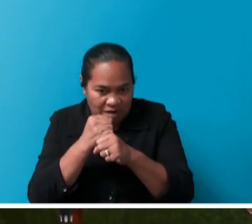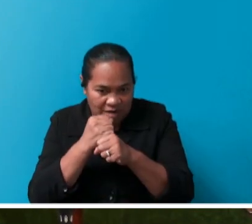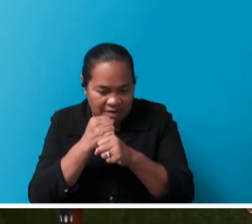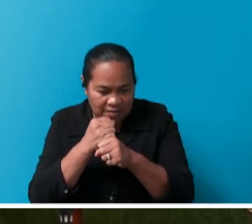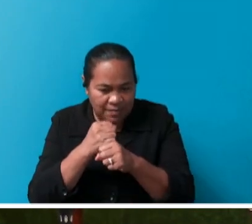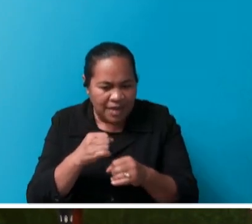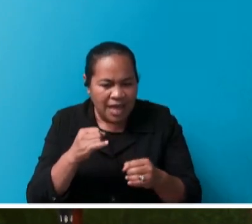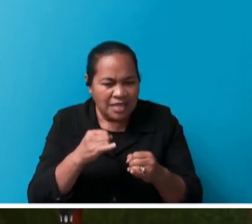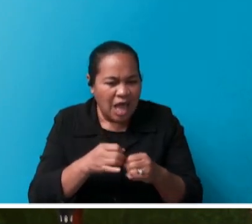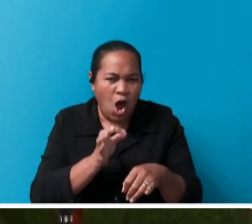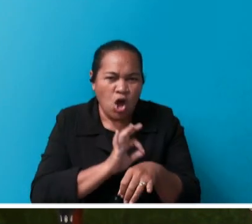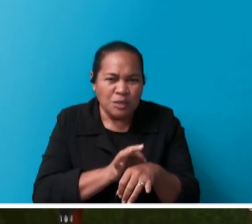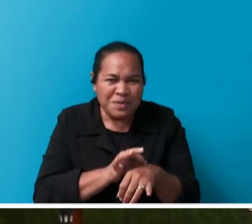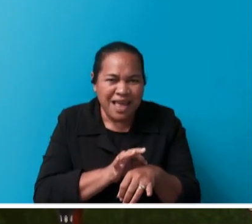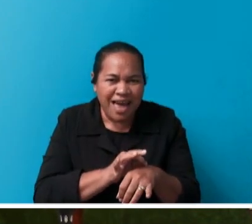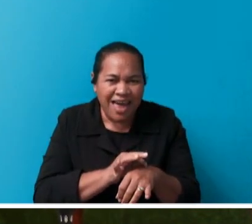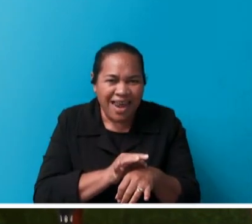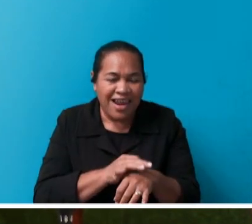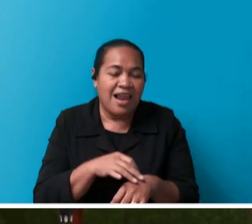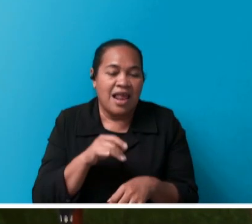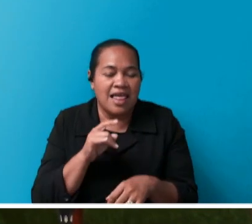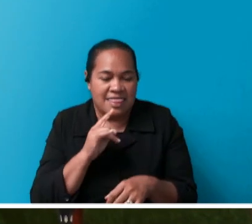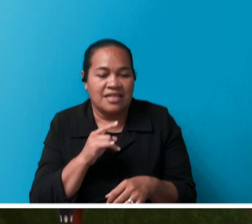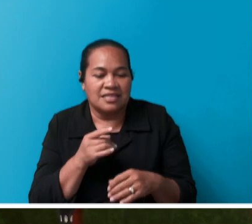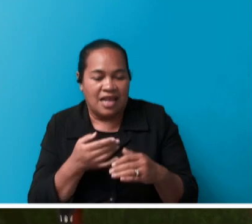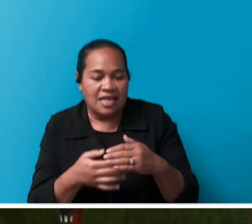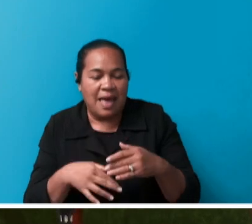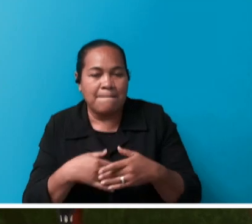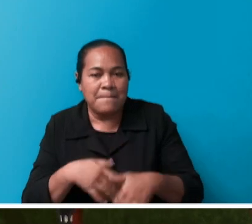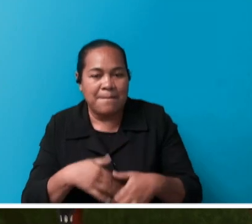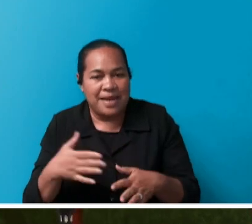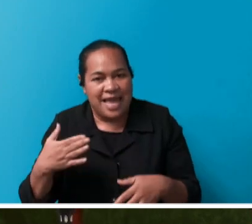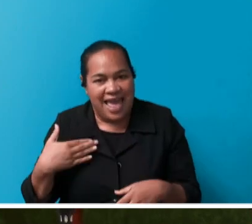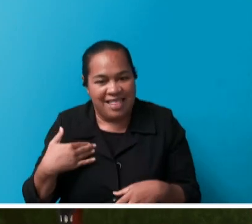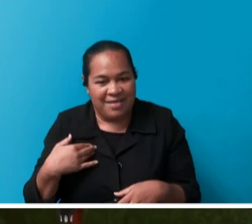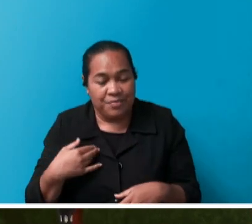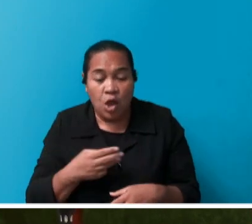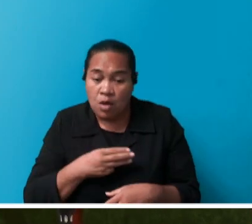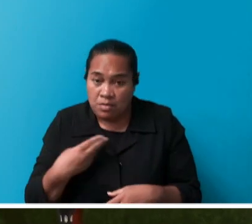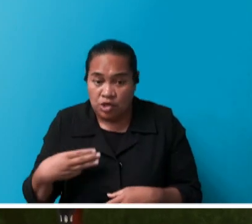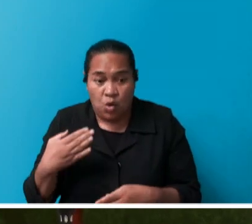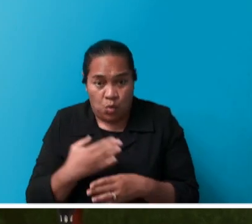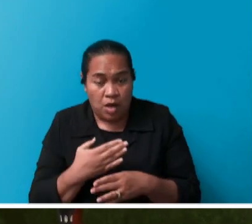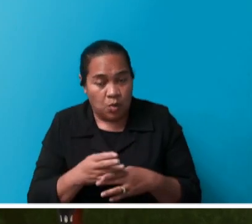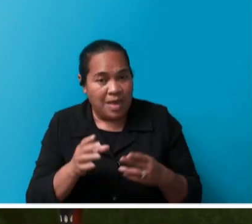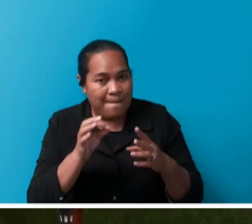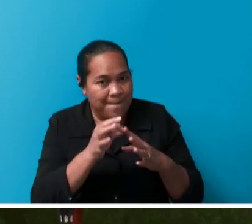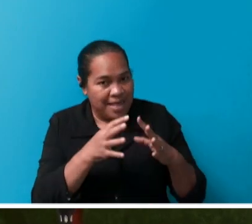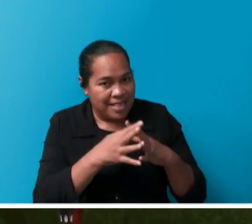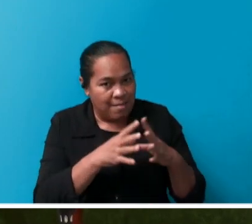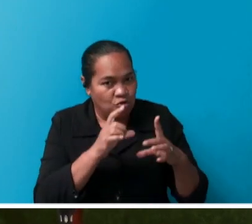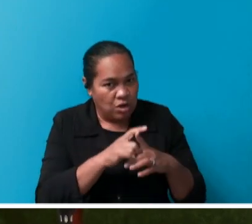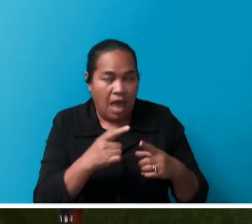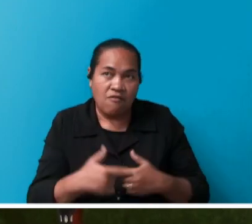subdivisional and divisional hospital that is under the public health sector. Ministry is working with the public works in large